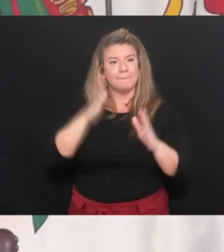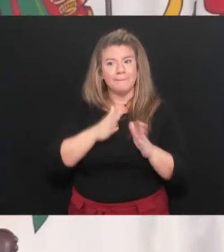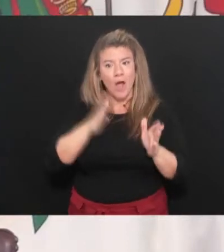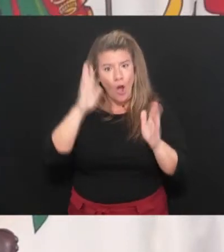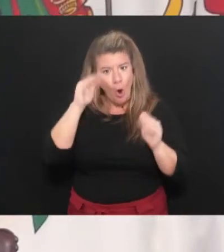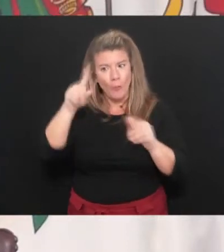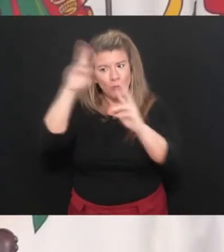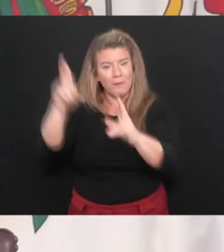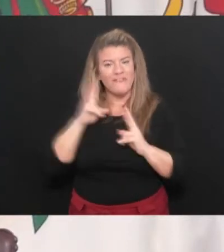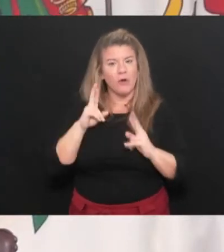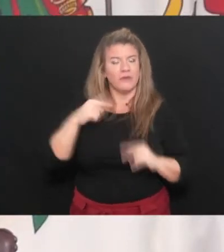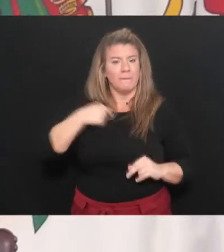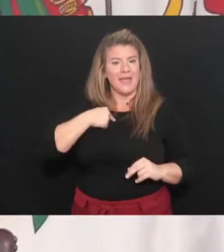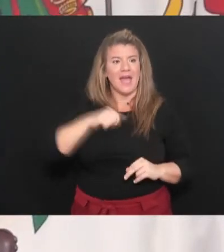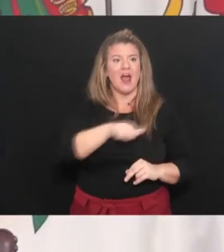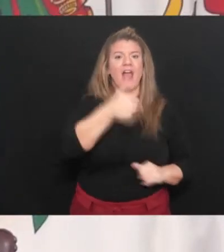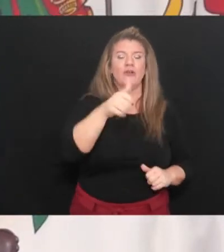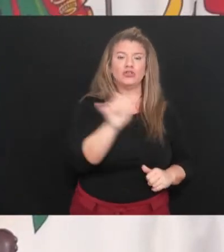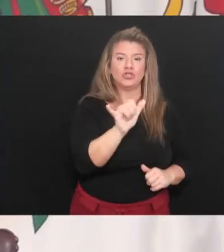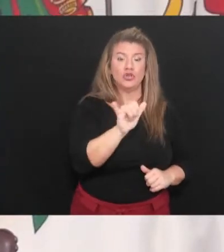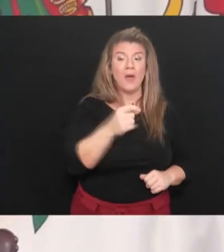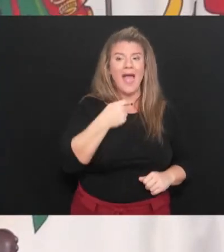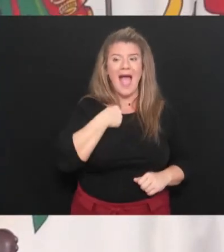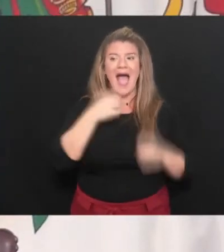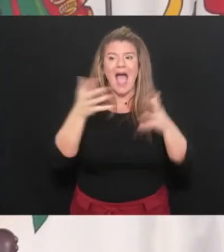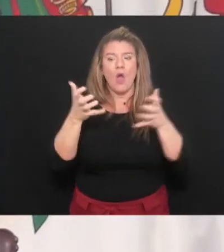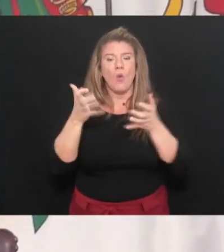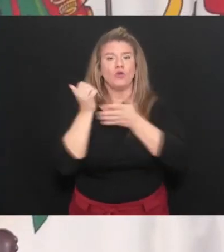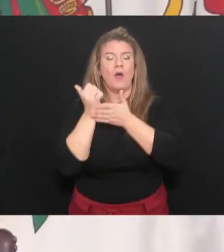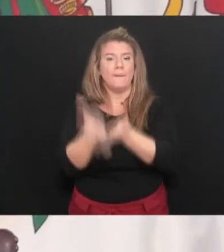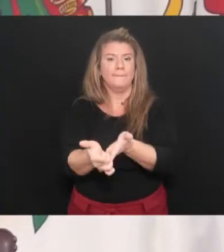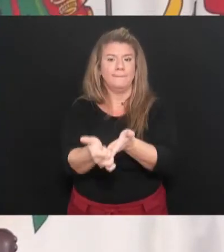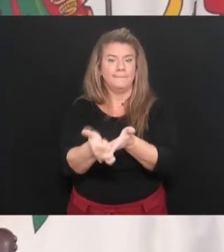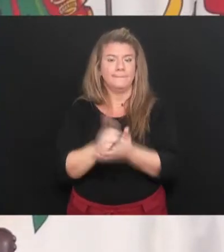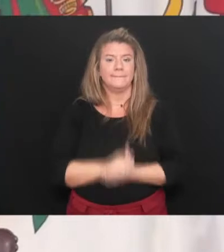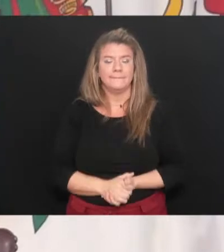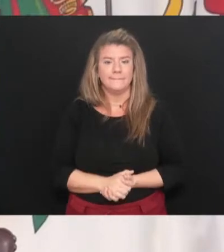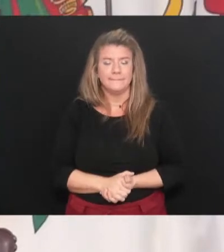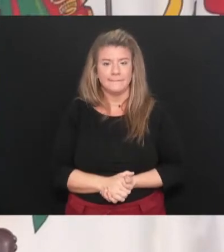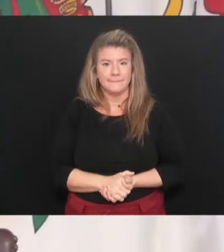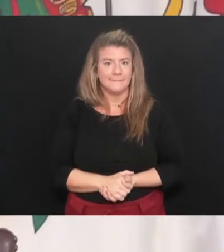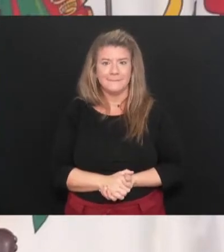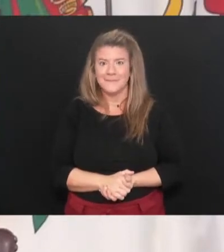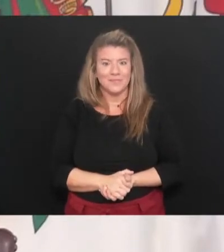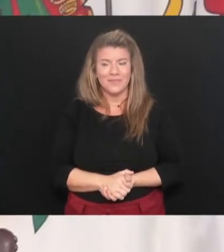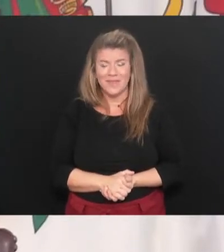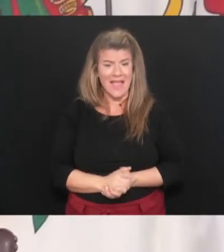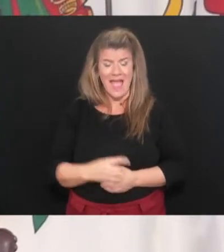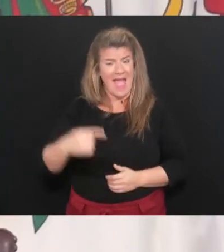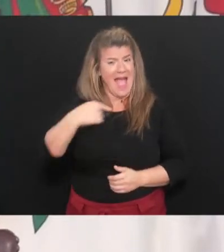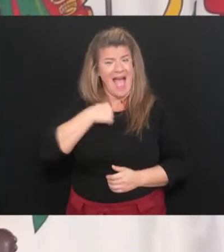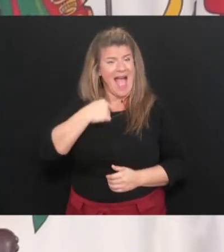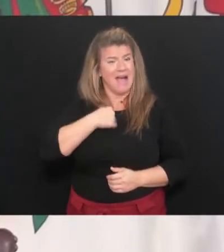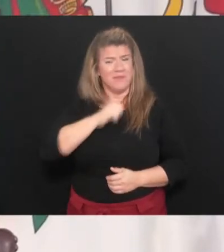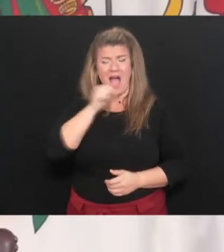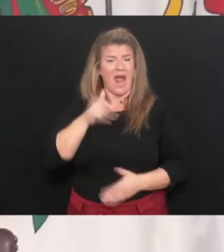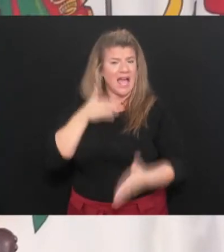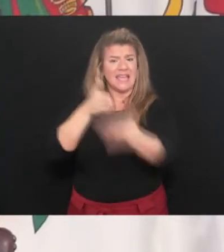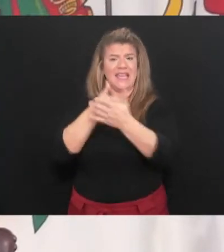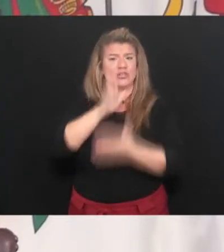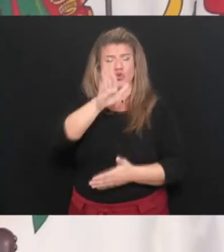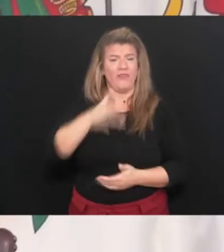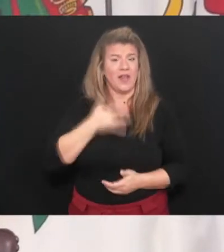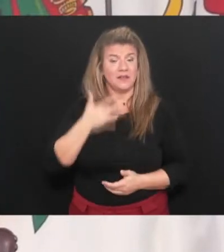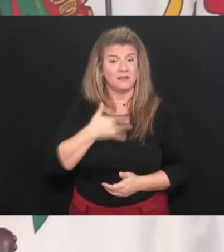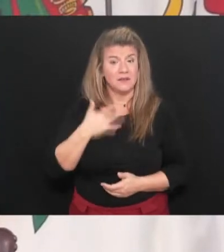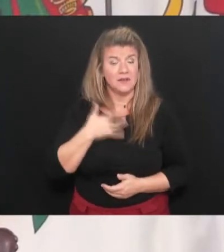others. I am trying to help you. I am not adverse to how you feel. I